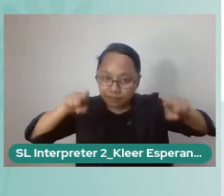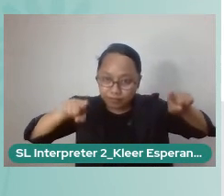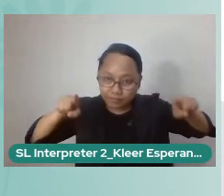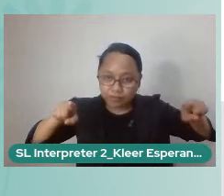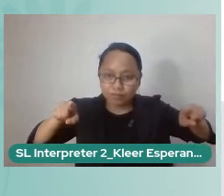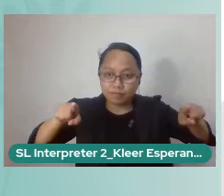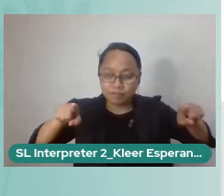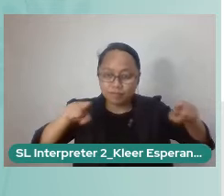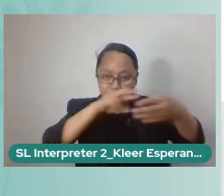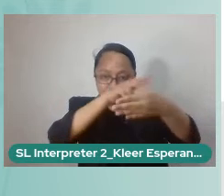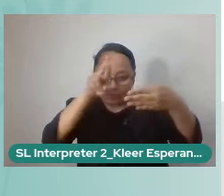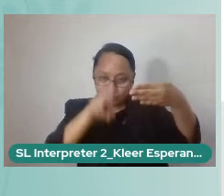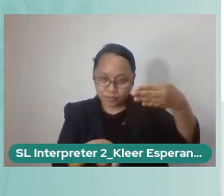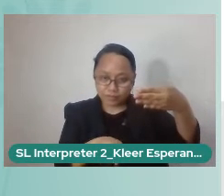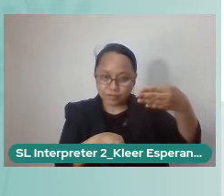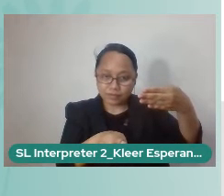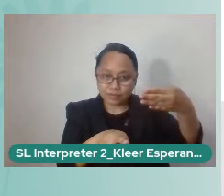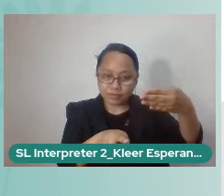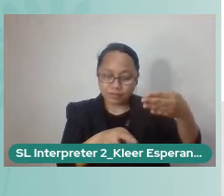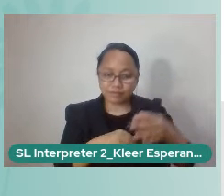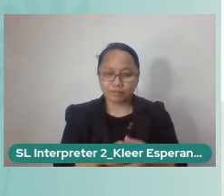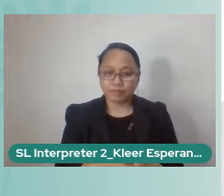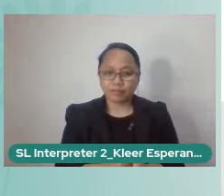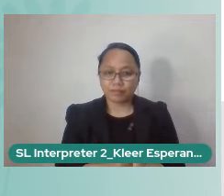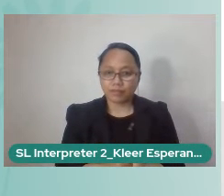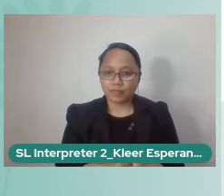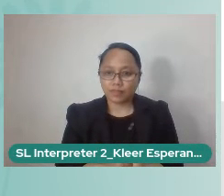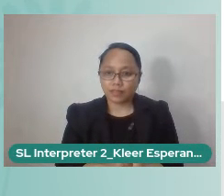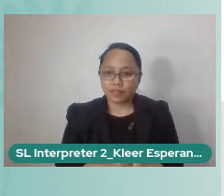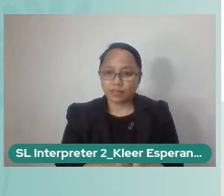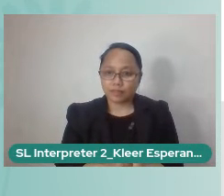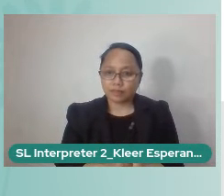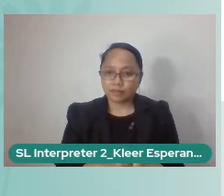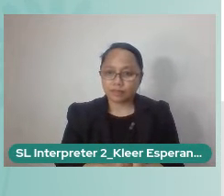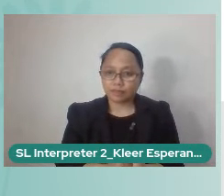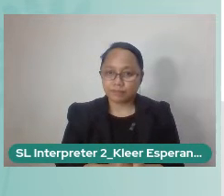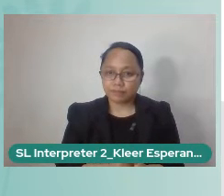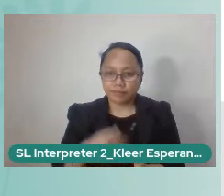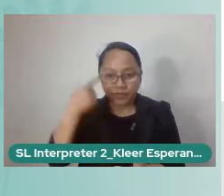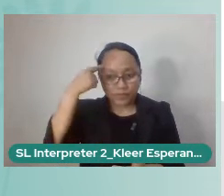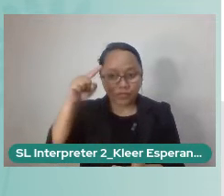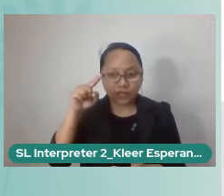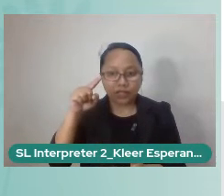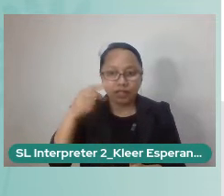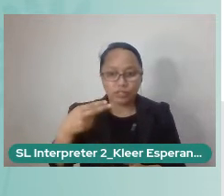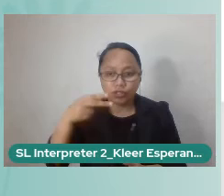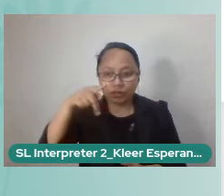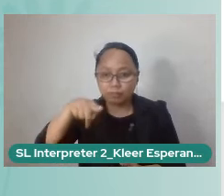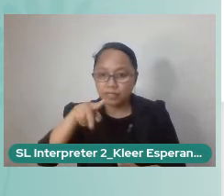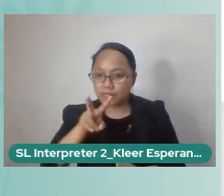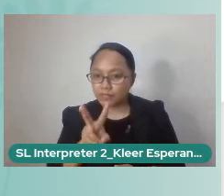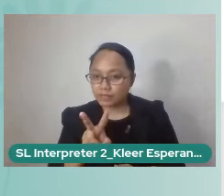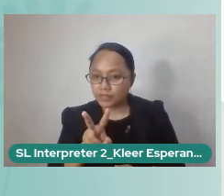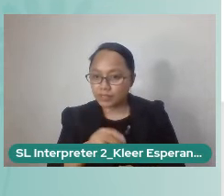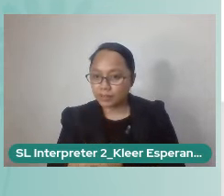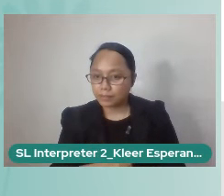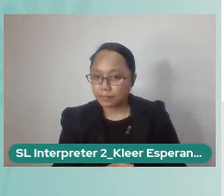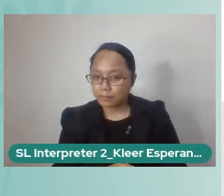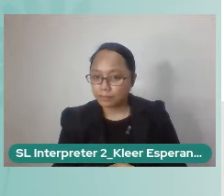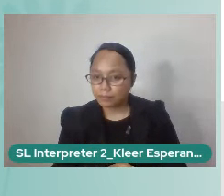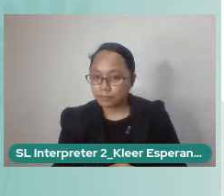result has been duplicated many, many times since in many, many different cohorts and trials around the world. And this shows the